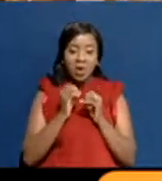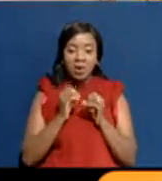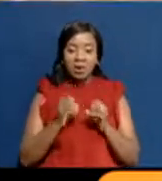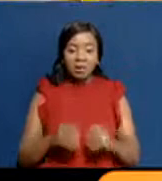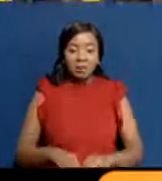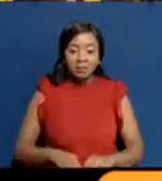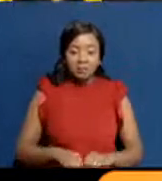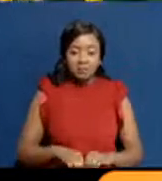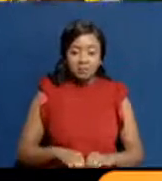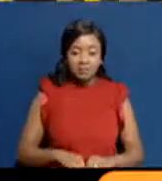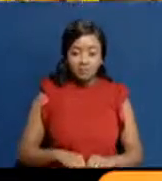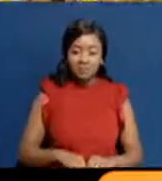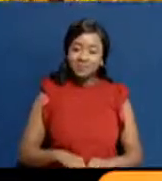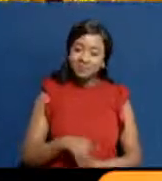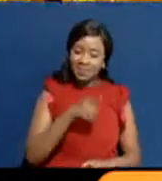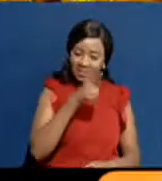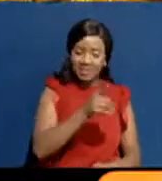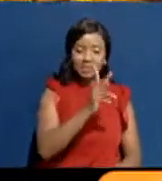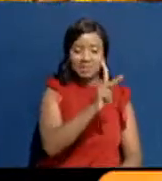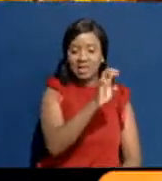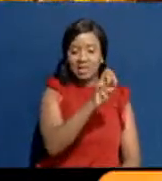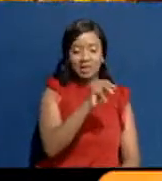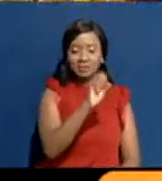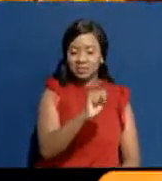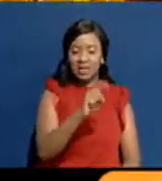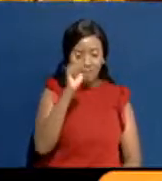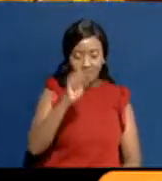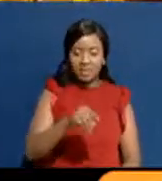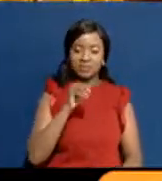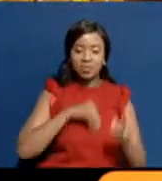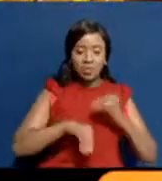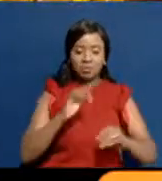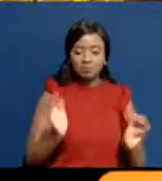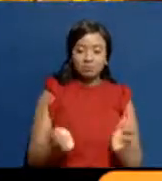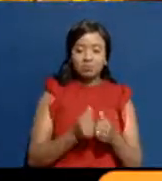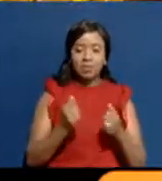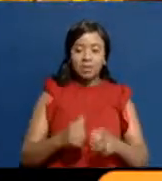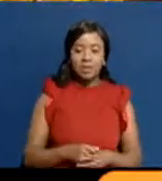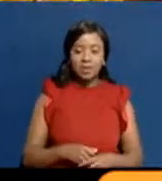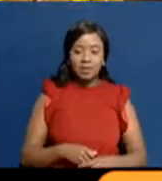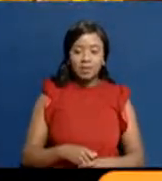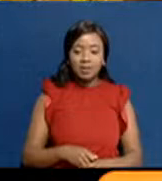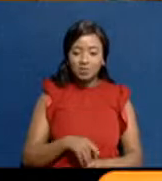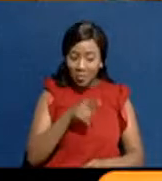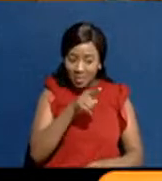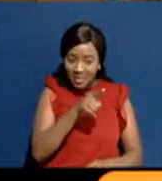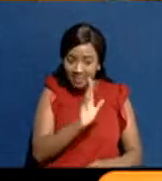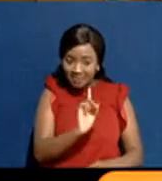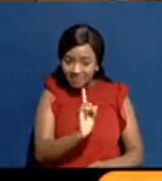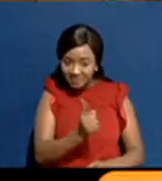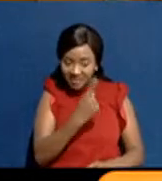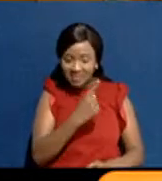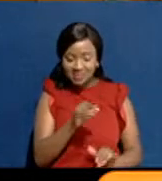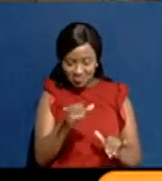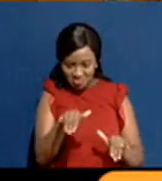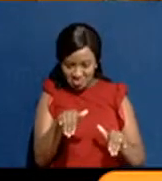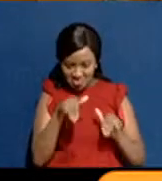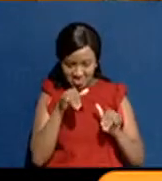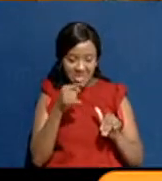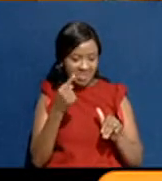gone. This was supposed to happen. And this is just a start. We are yet to see a lot of these